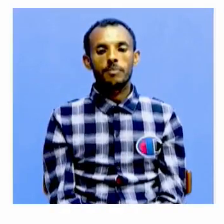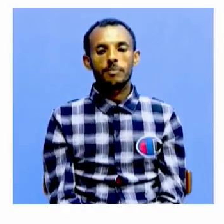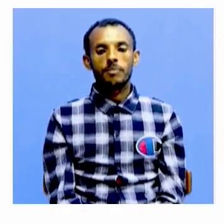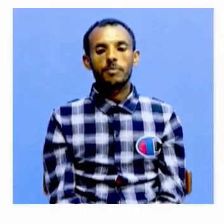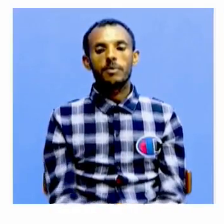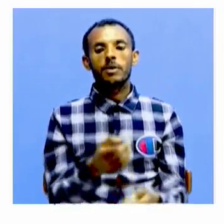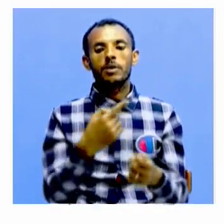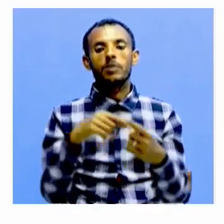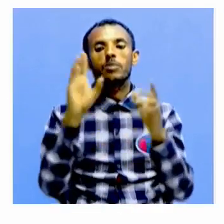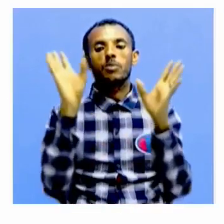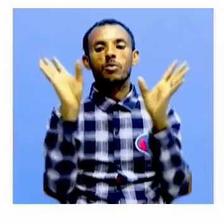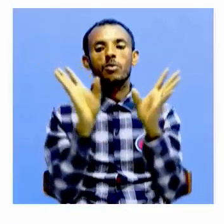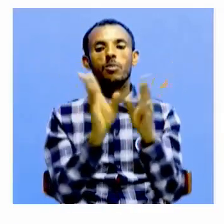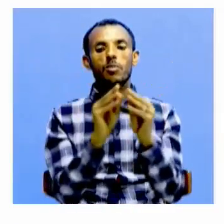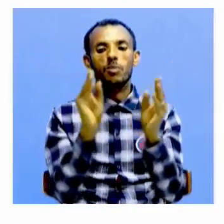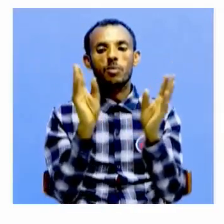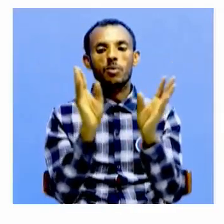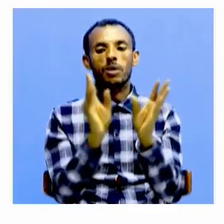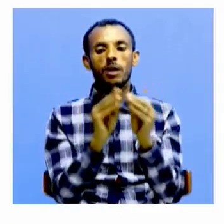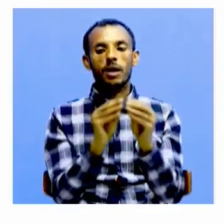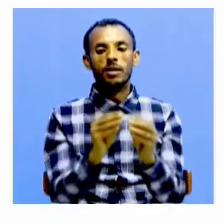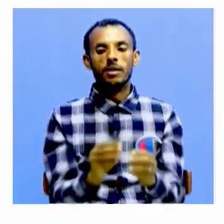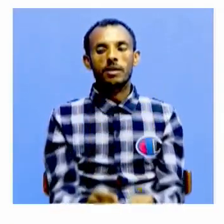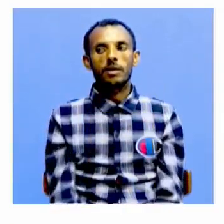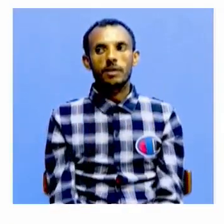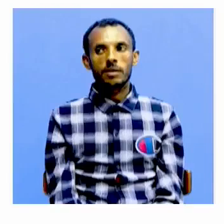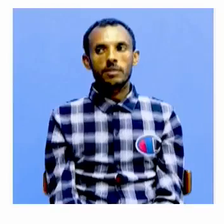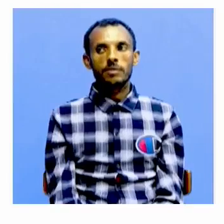to conduct